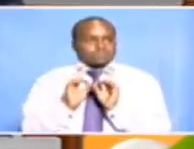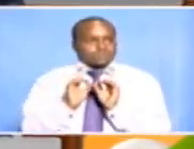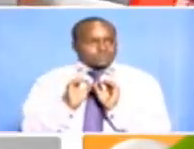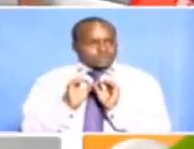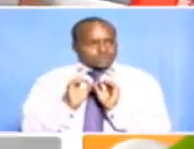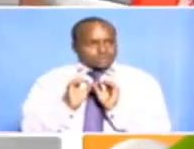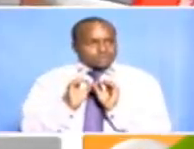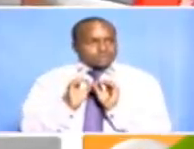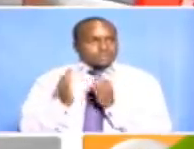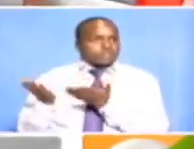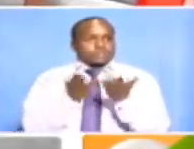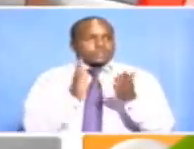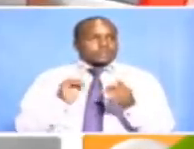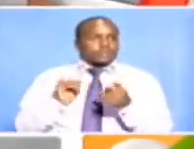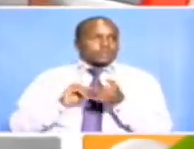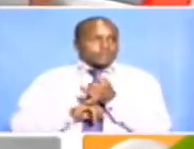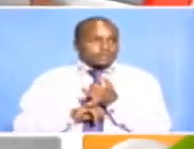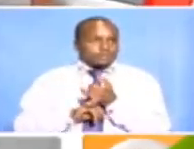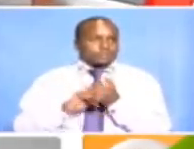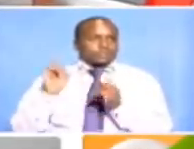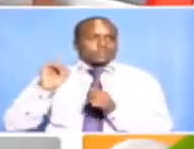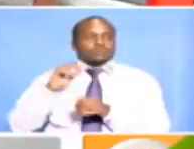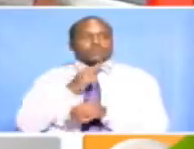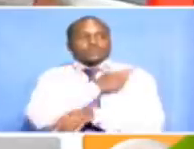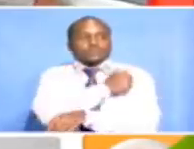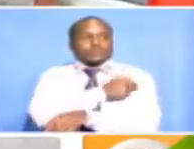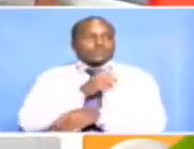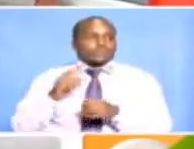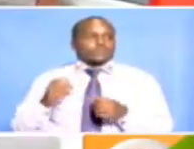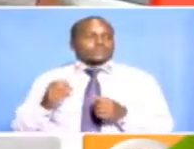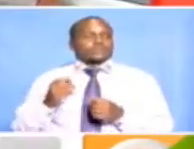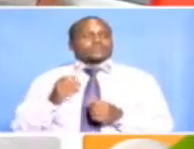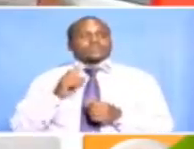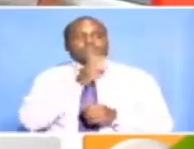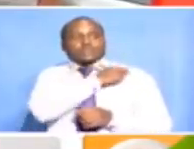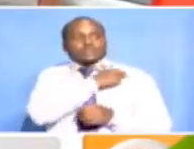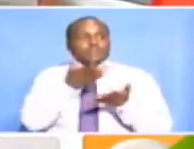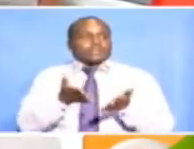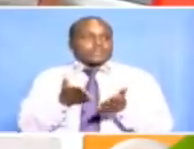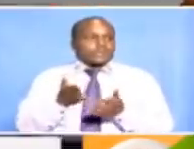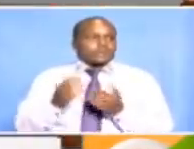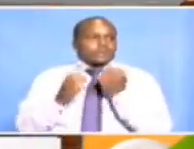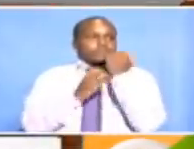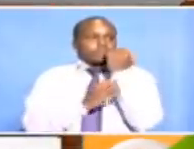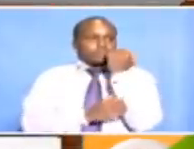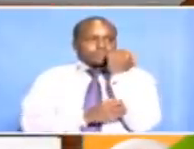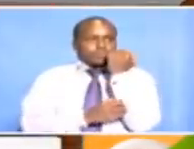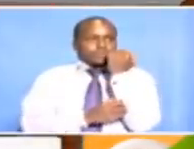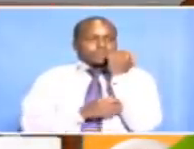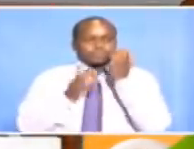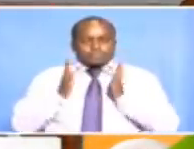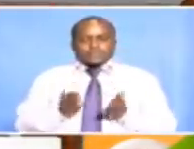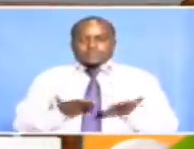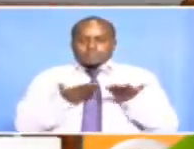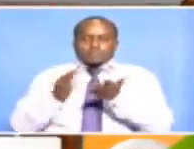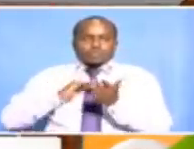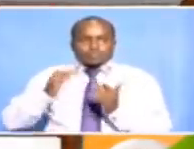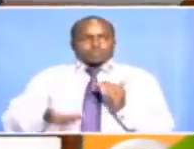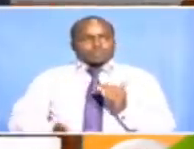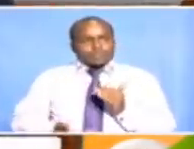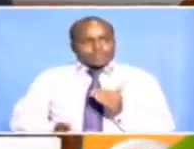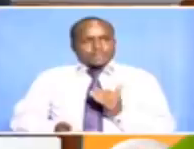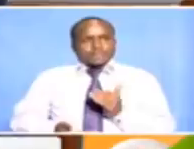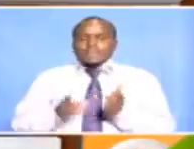yake Nairobi Hospital, consultant ako hapo. Maskini akapeleka bibi yake Pumwani, doctor hayuko. Hii nonsense must